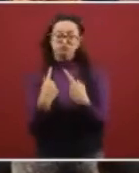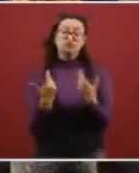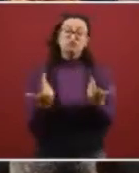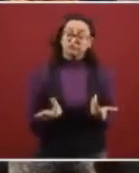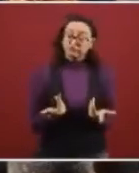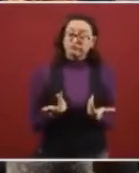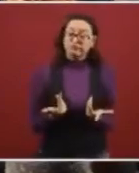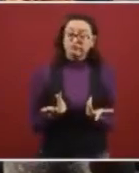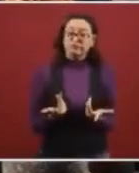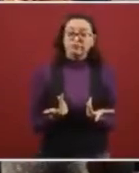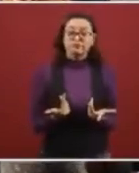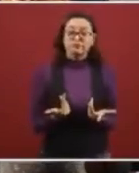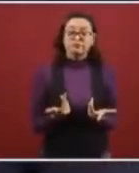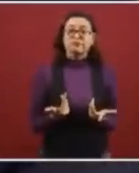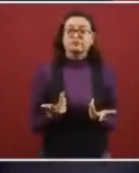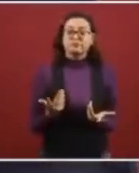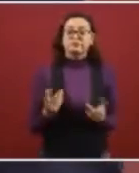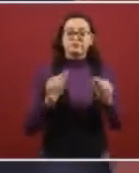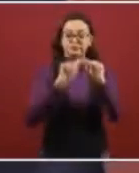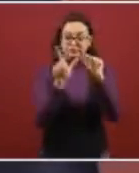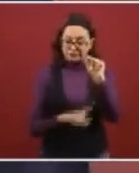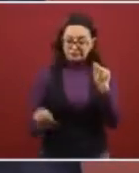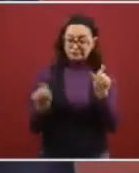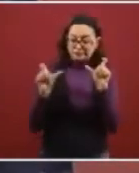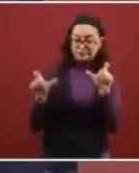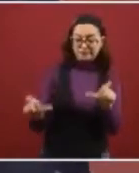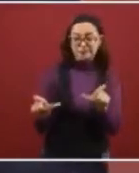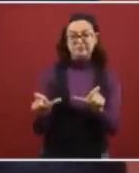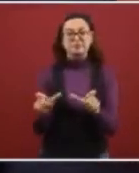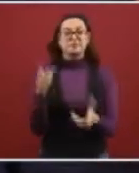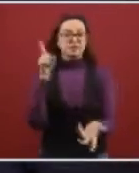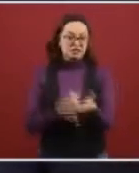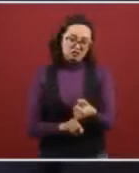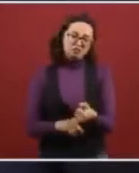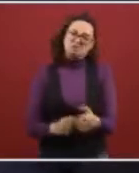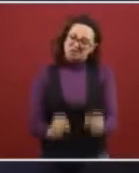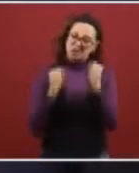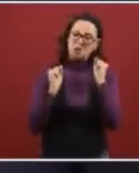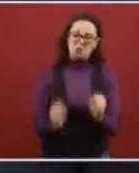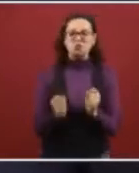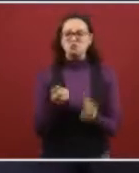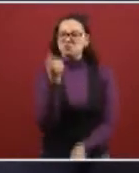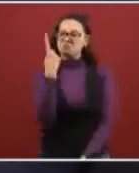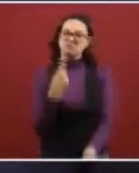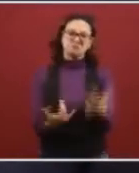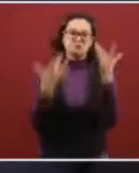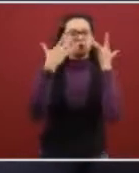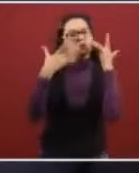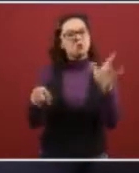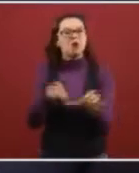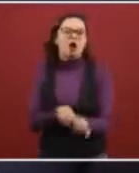we are going to have deserciones, desertions, traiciones, traitors,